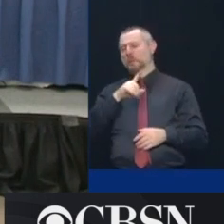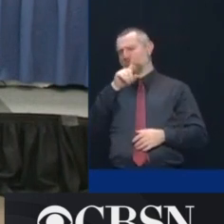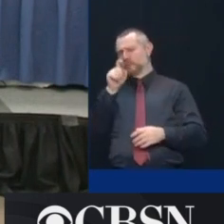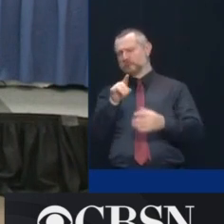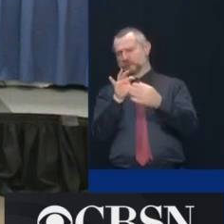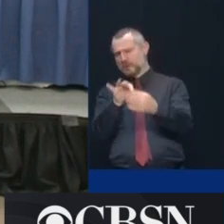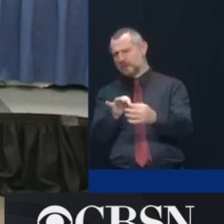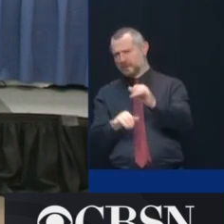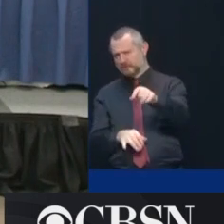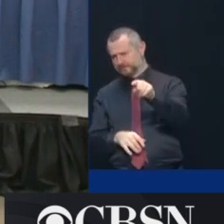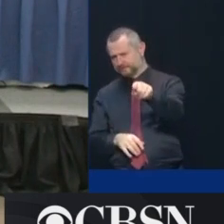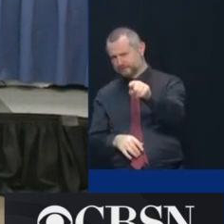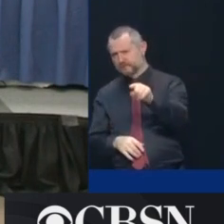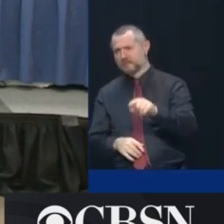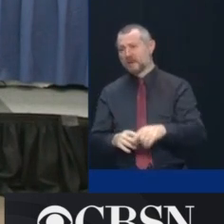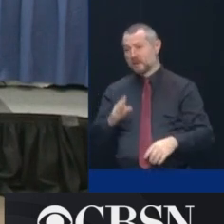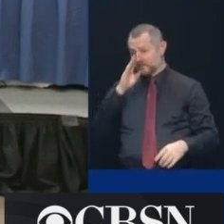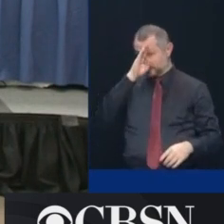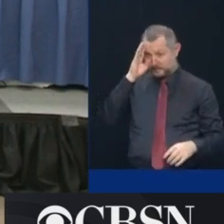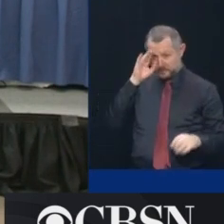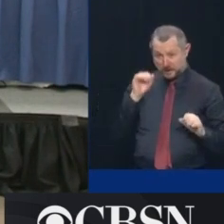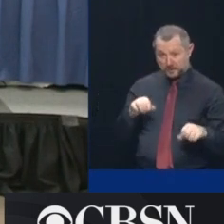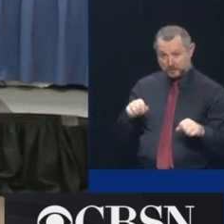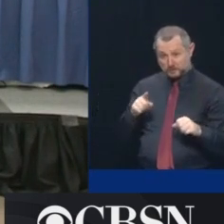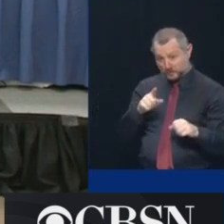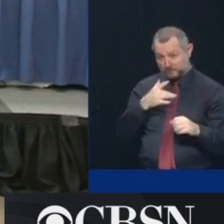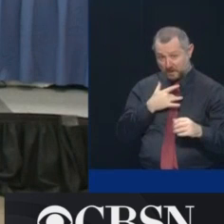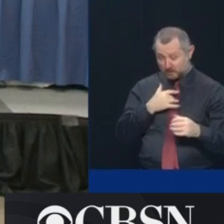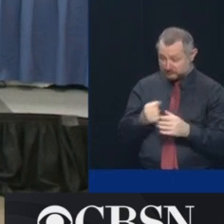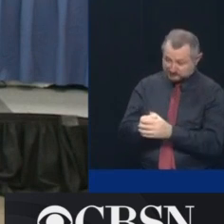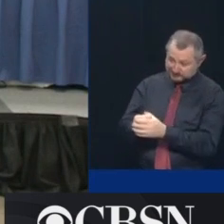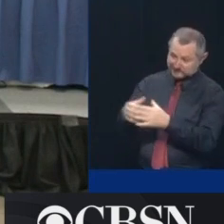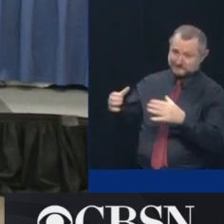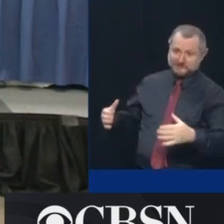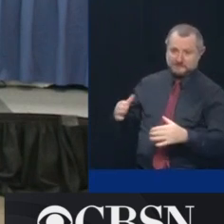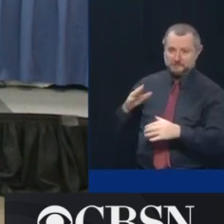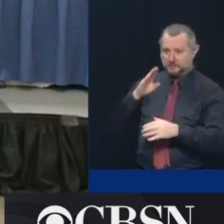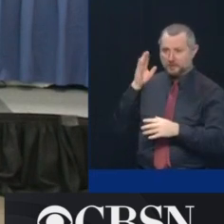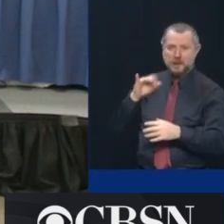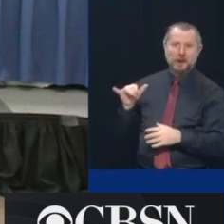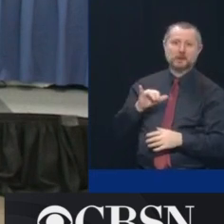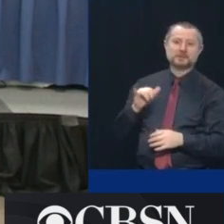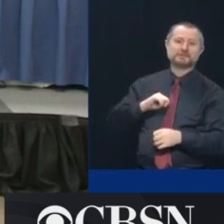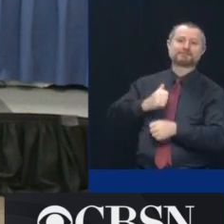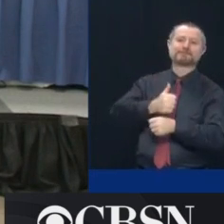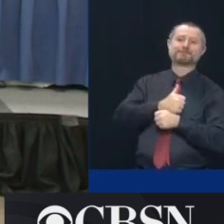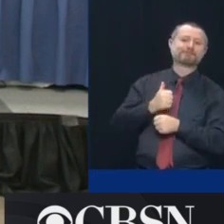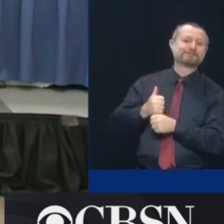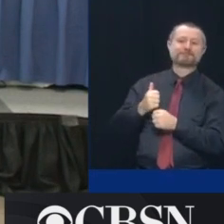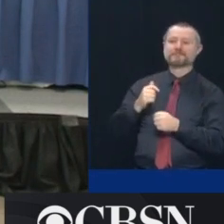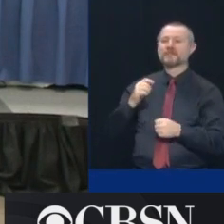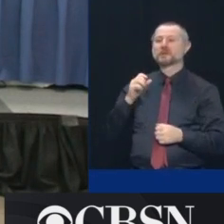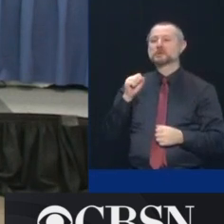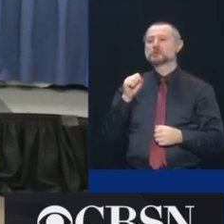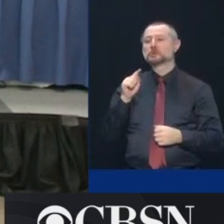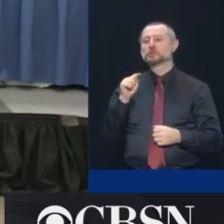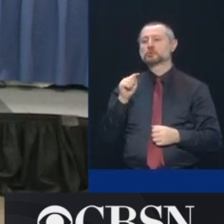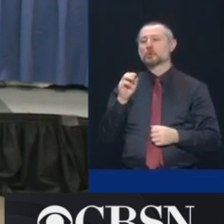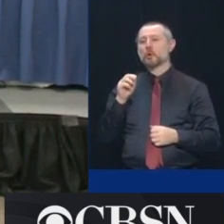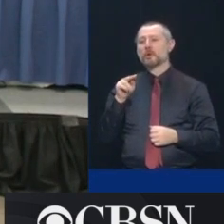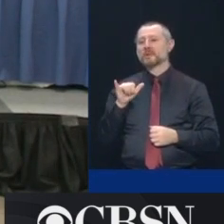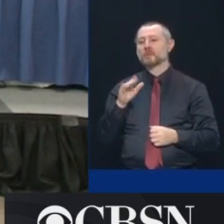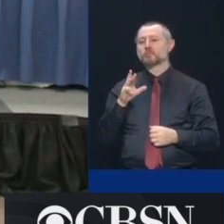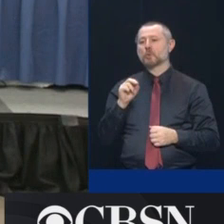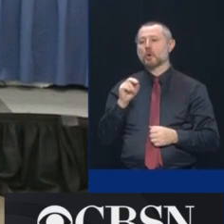do we look in terms of capacity? Are we going to look at more potential pop-up hospitals like we did early on, Stony Brook University? Or is